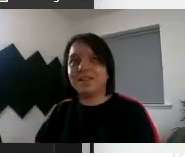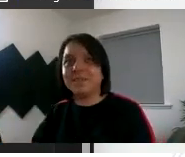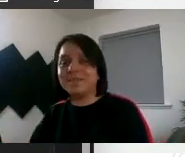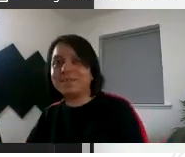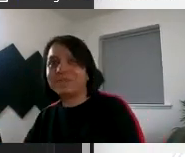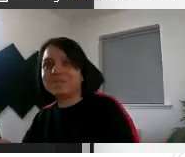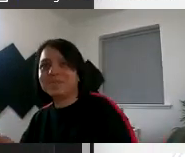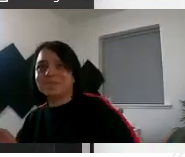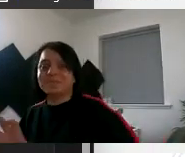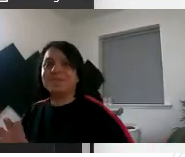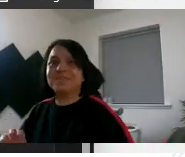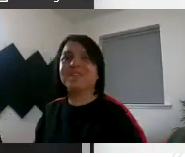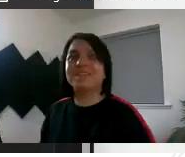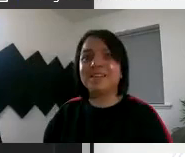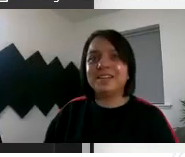about that?